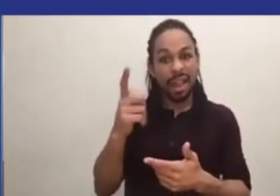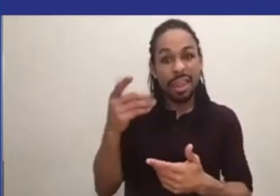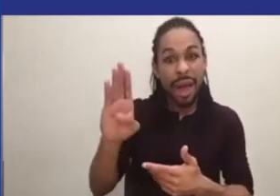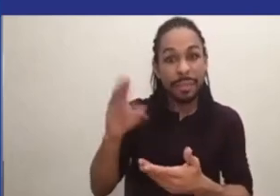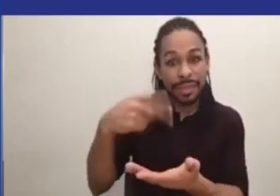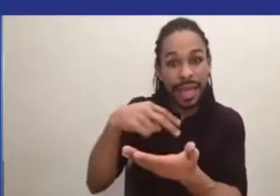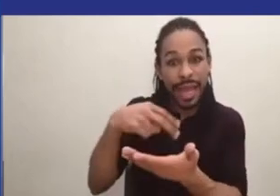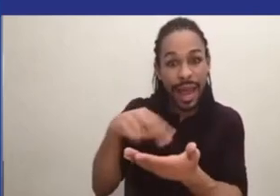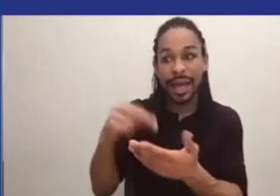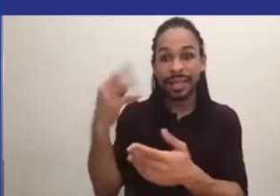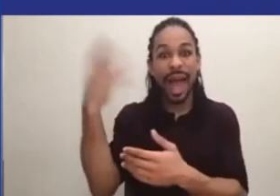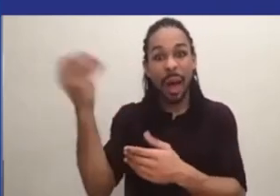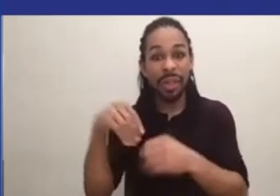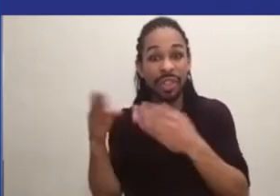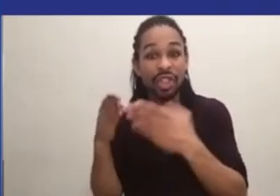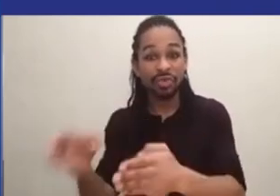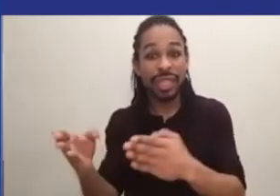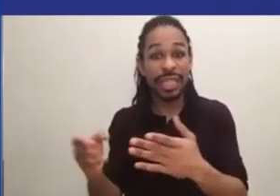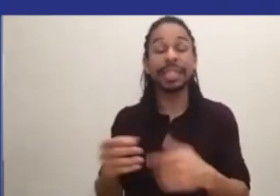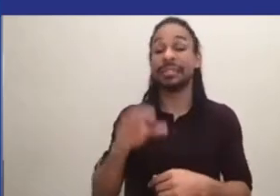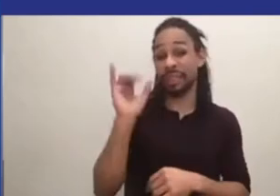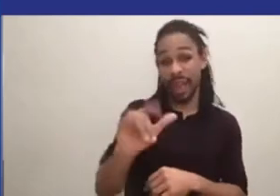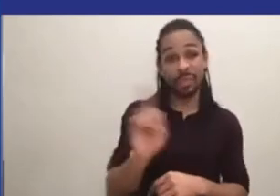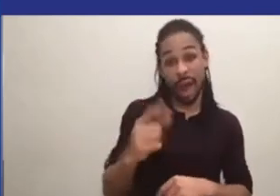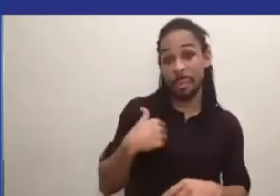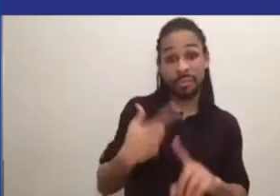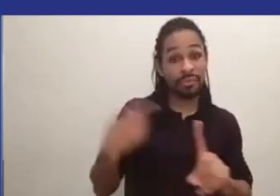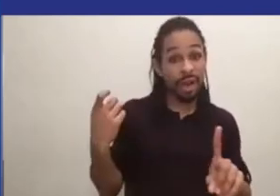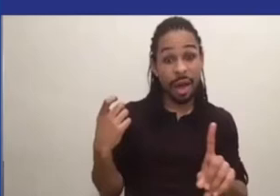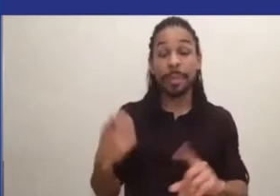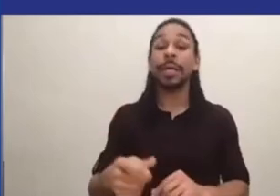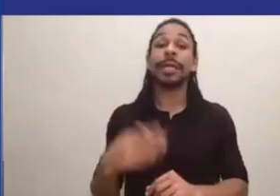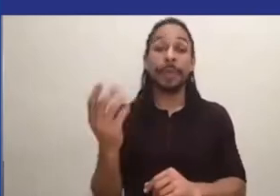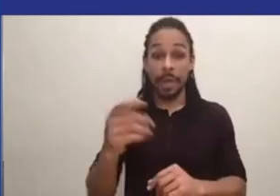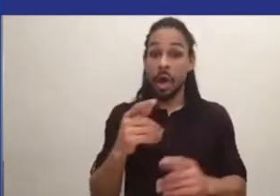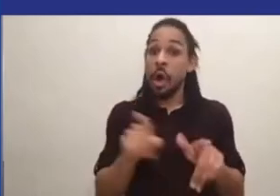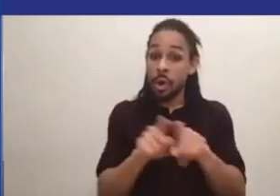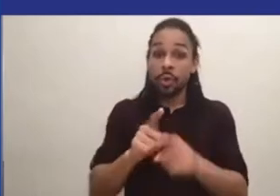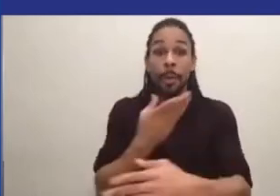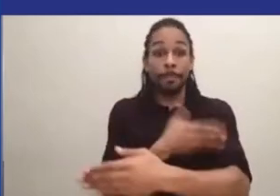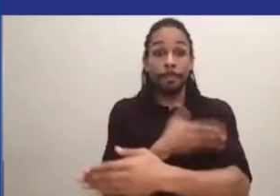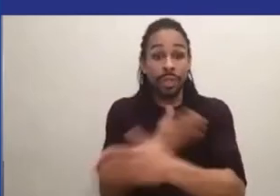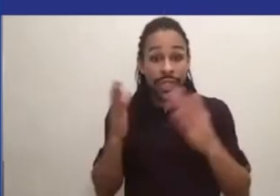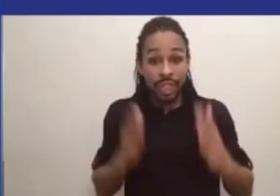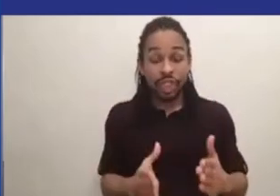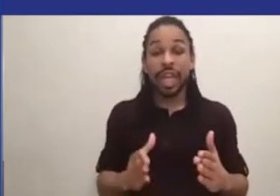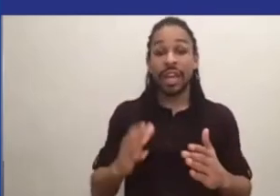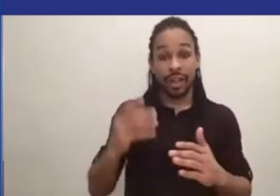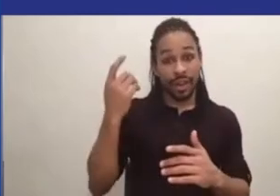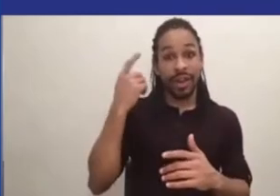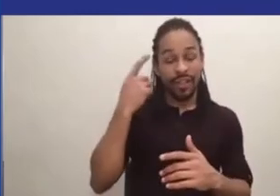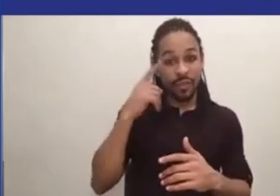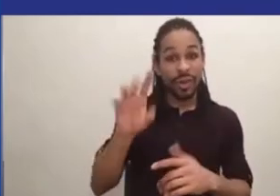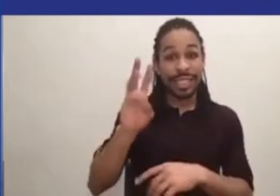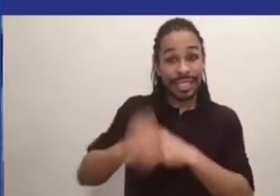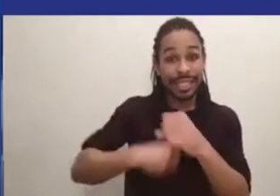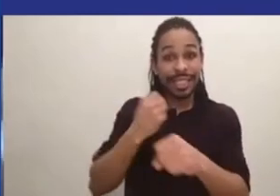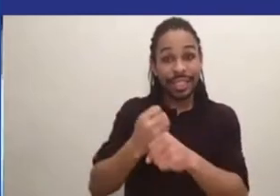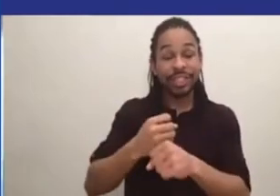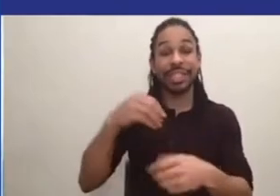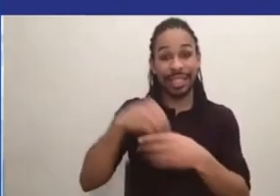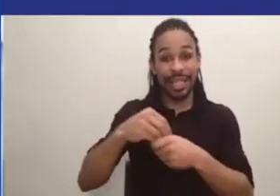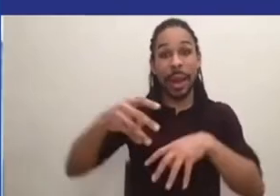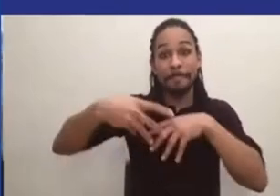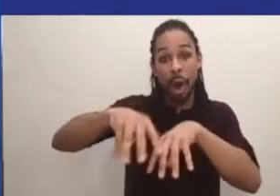where I originated. You know, I also was a musician first, played saxophone for 6 years in the marching band.